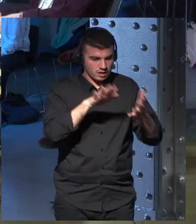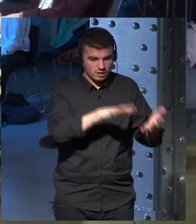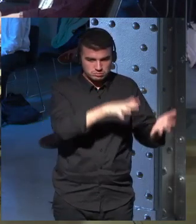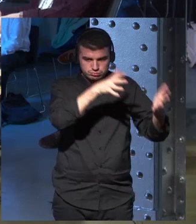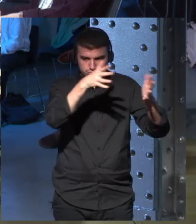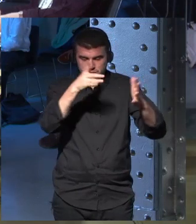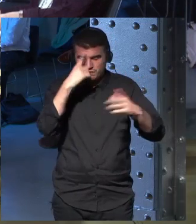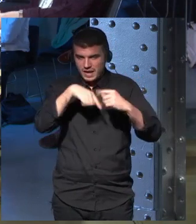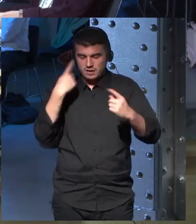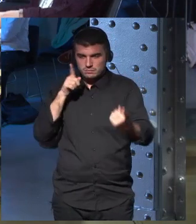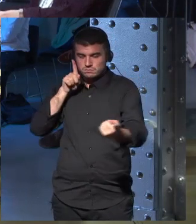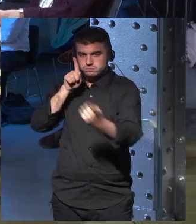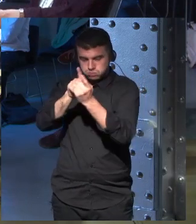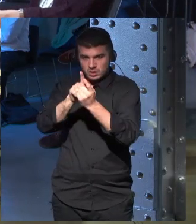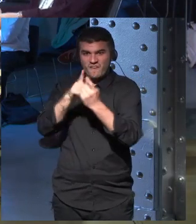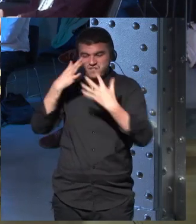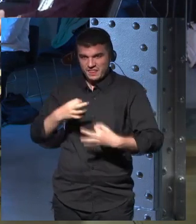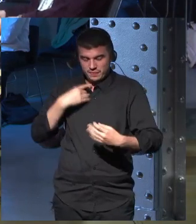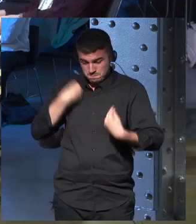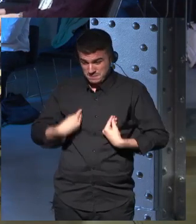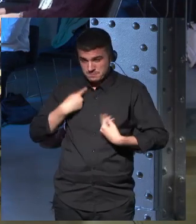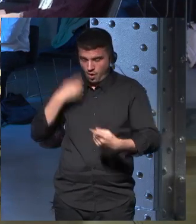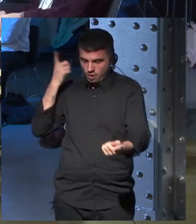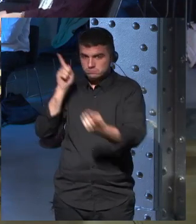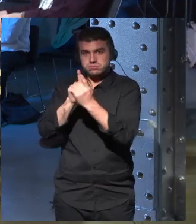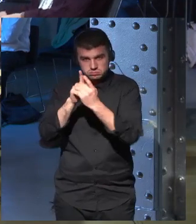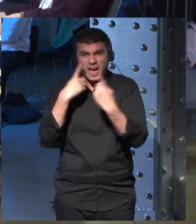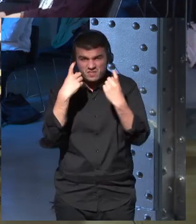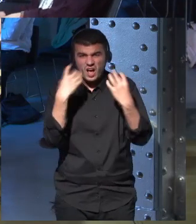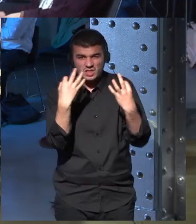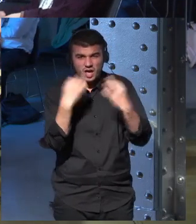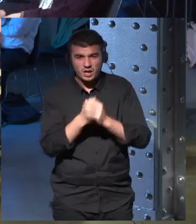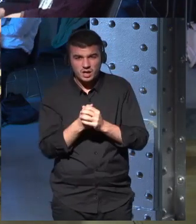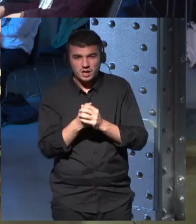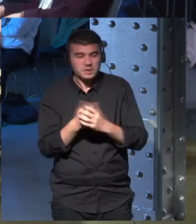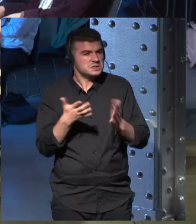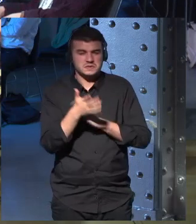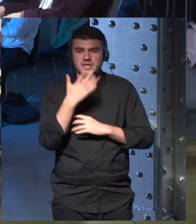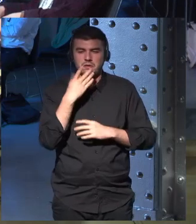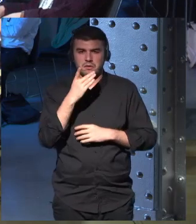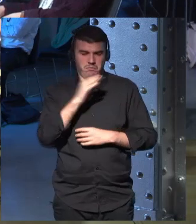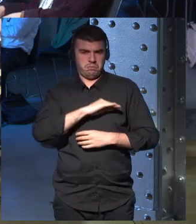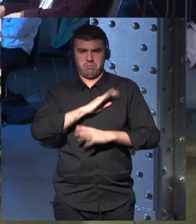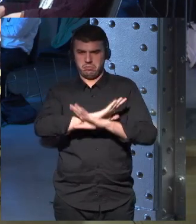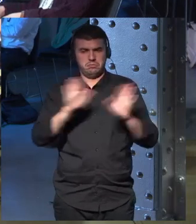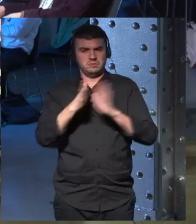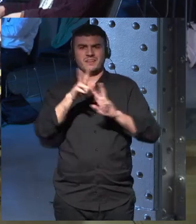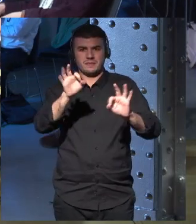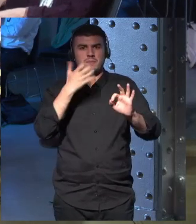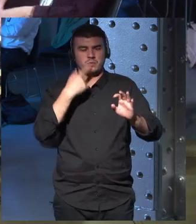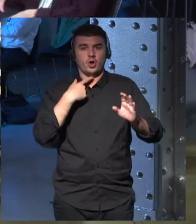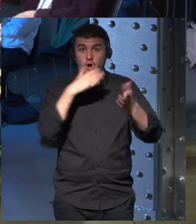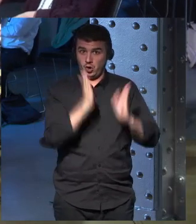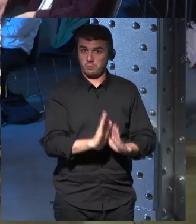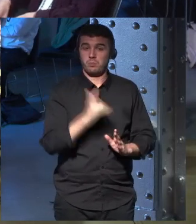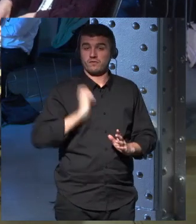about himself or herself? Is it not enough for the therapist to send the patient out into the world